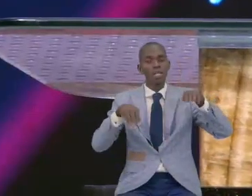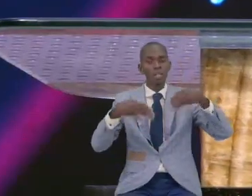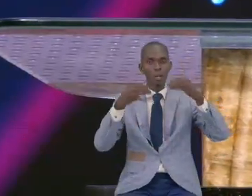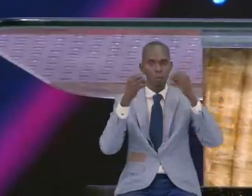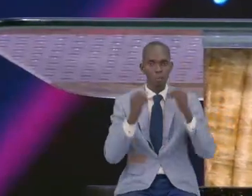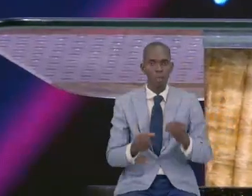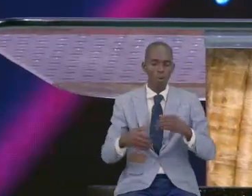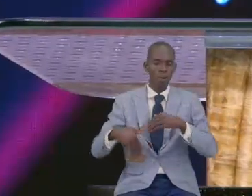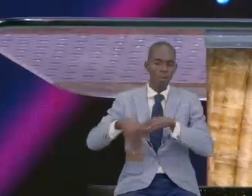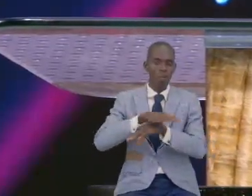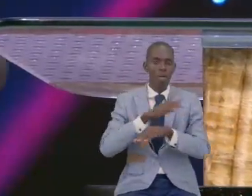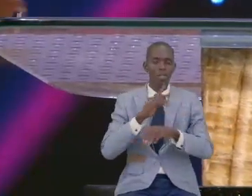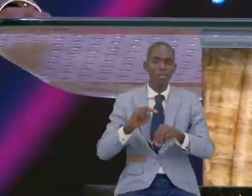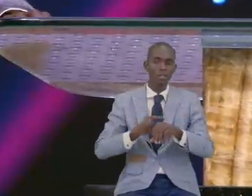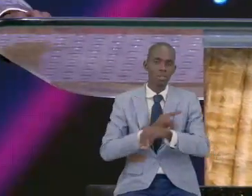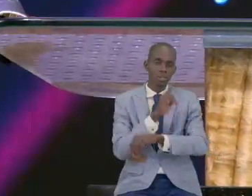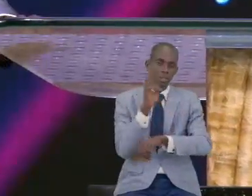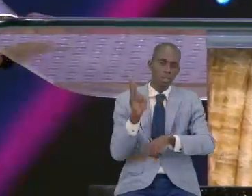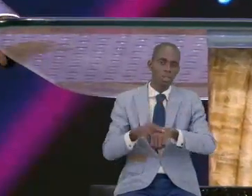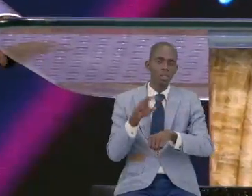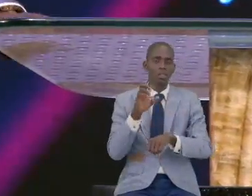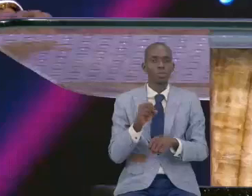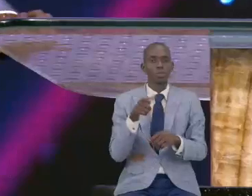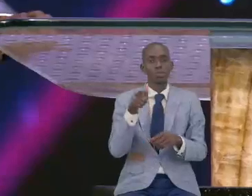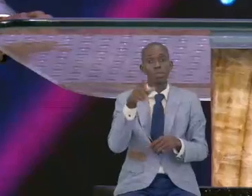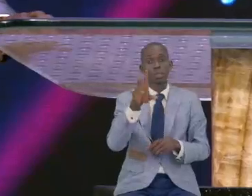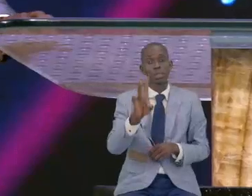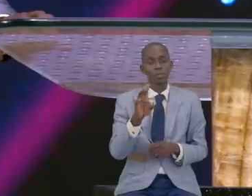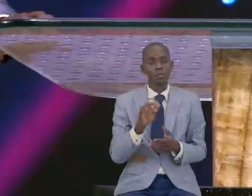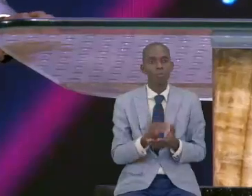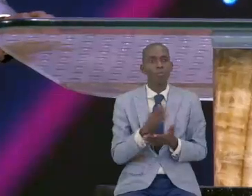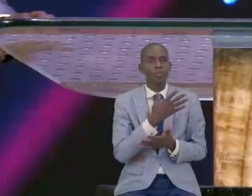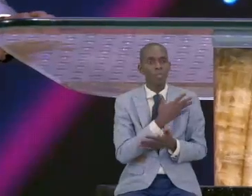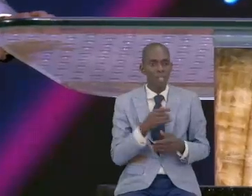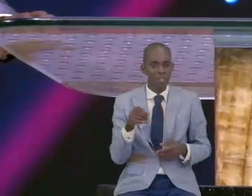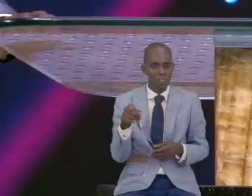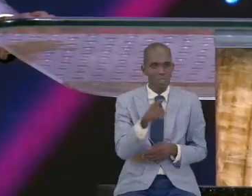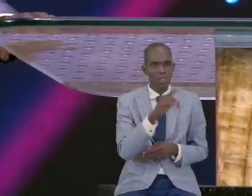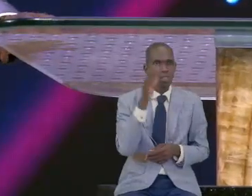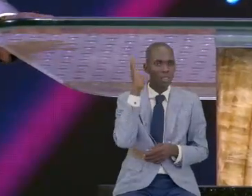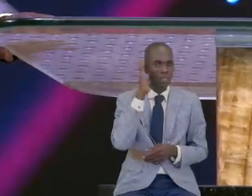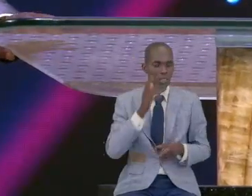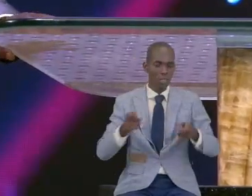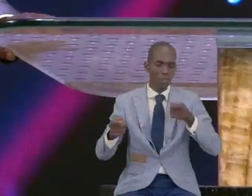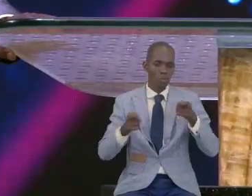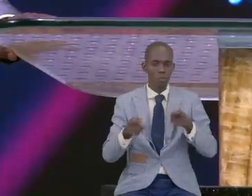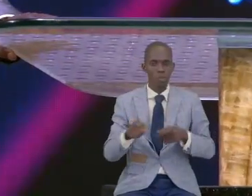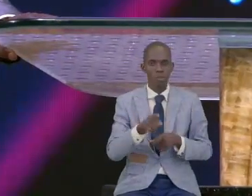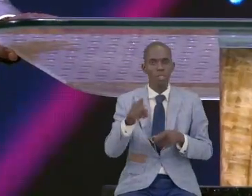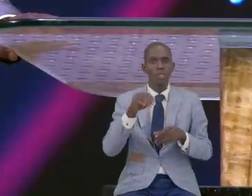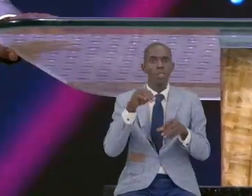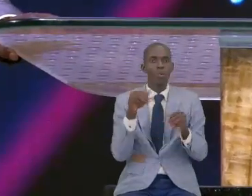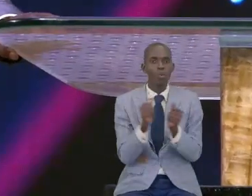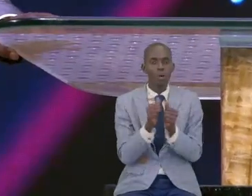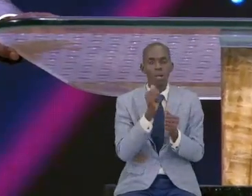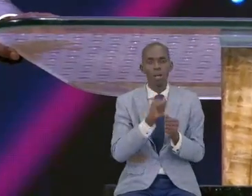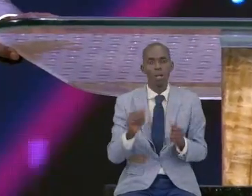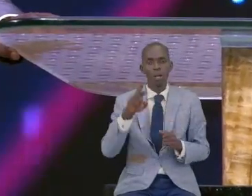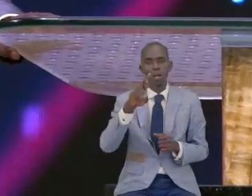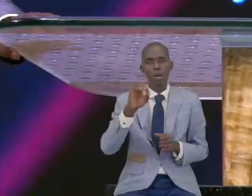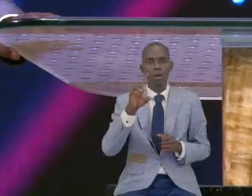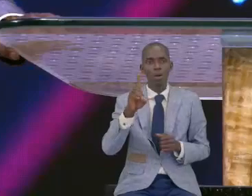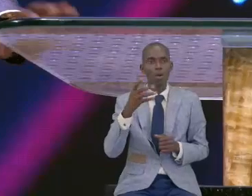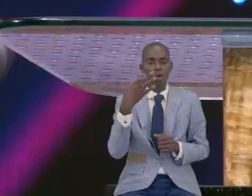over the nations. And verse 27, it says, and he shall rule them with a rod